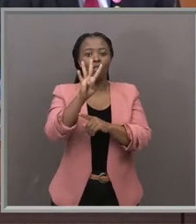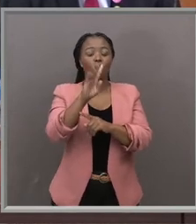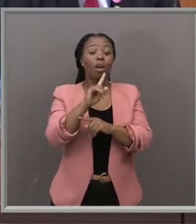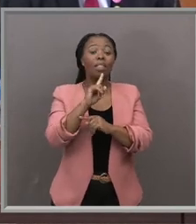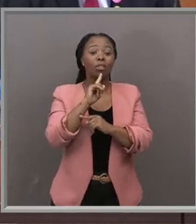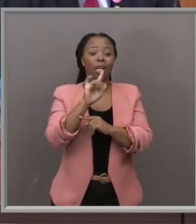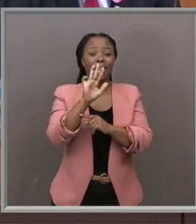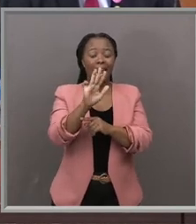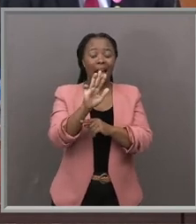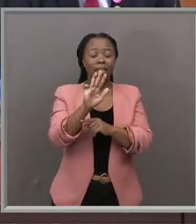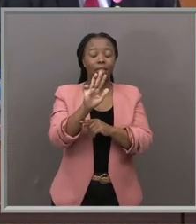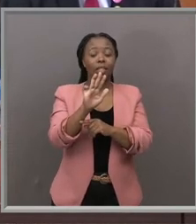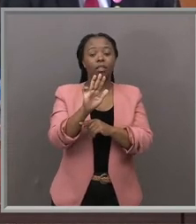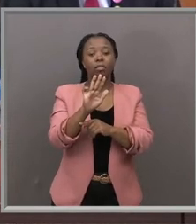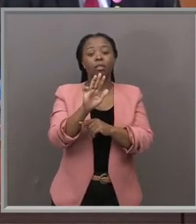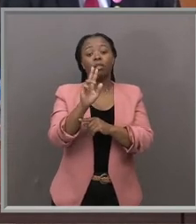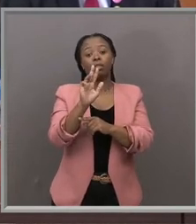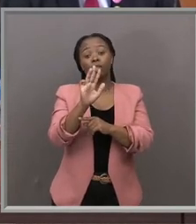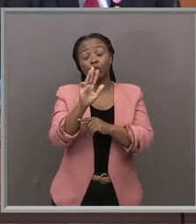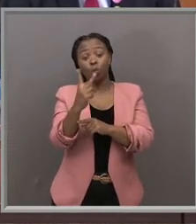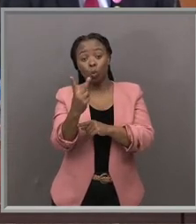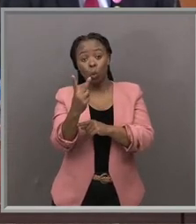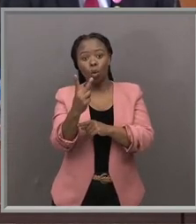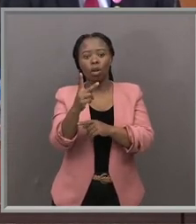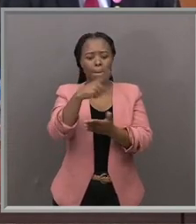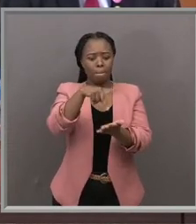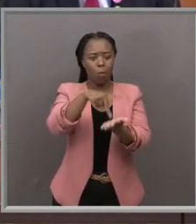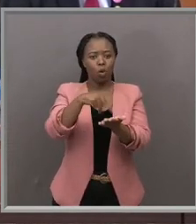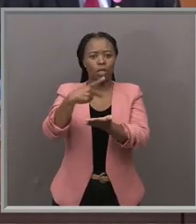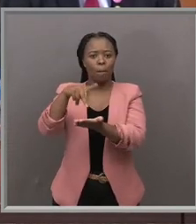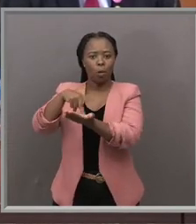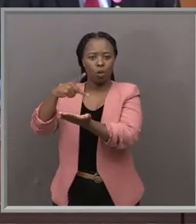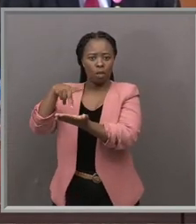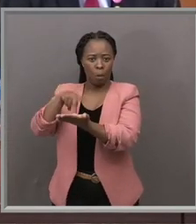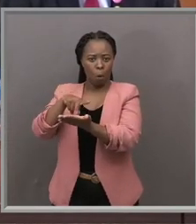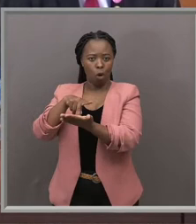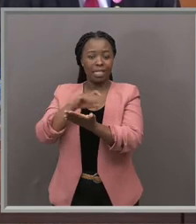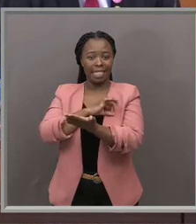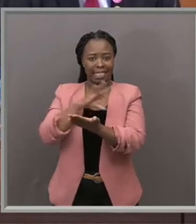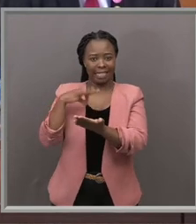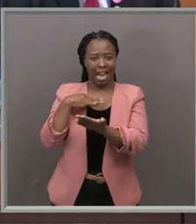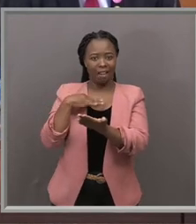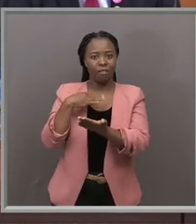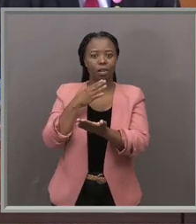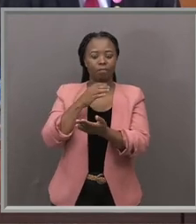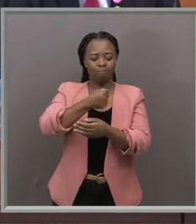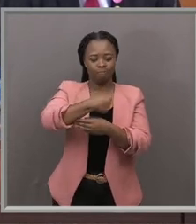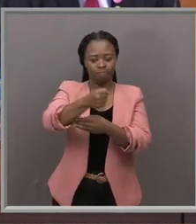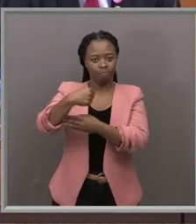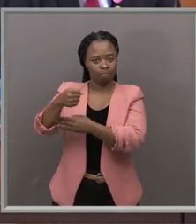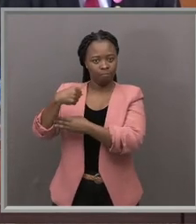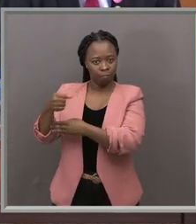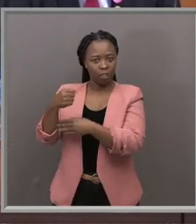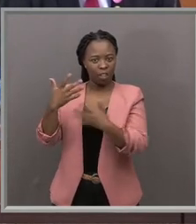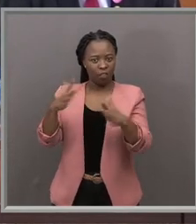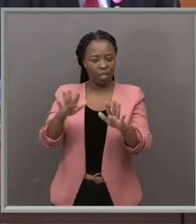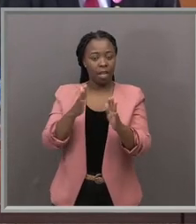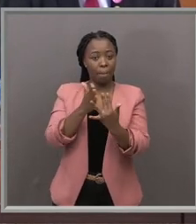4,992 posts were filled with staff between April 2020